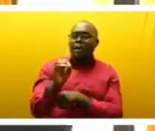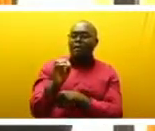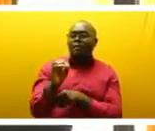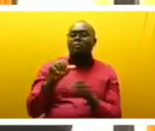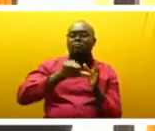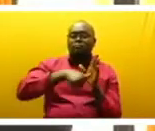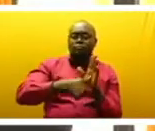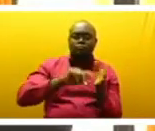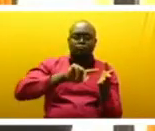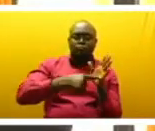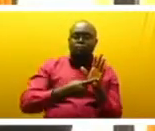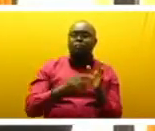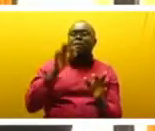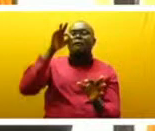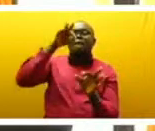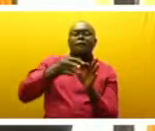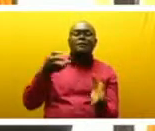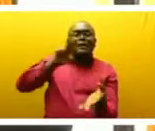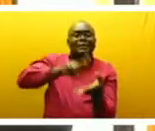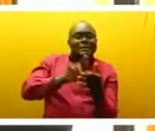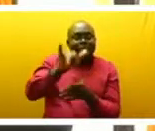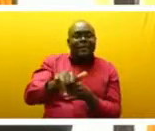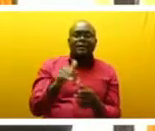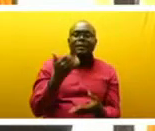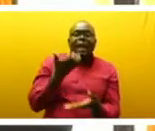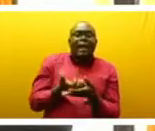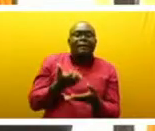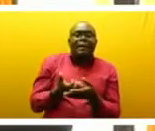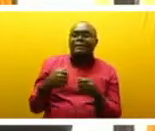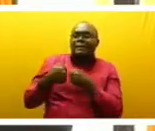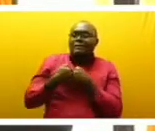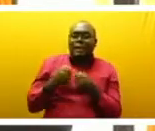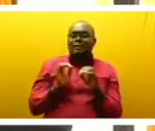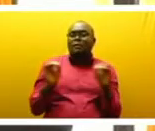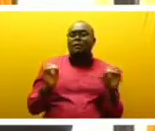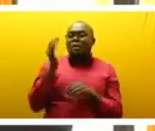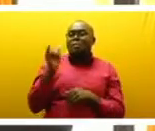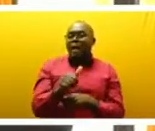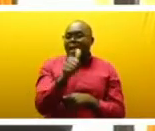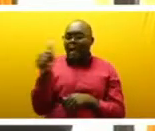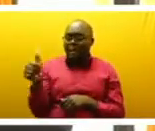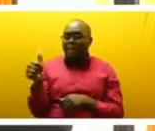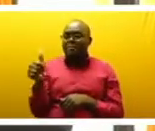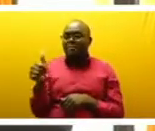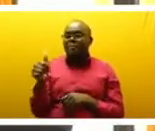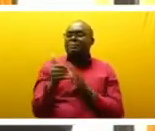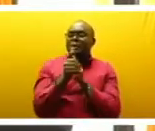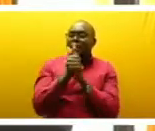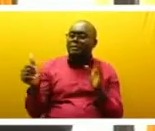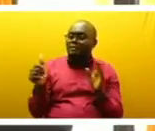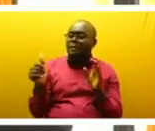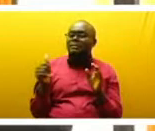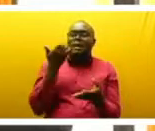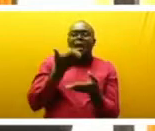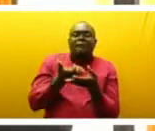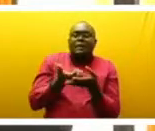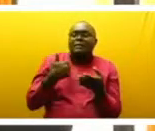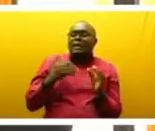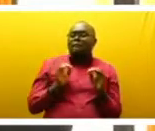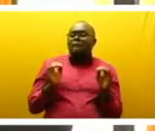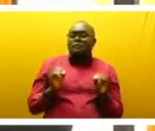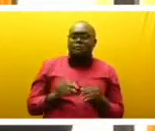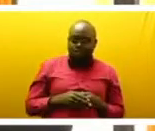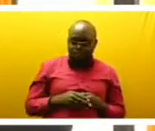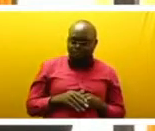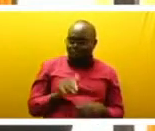register, that evidence has not been challenged by any other expert evidence.